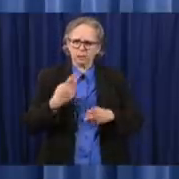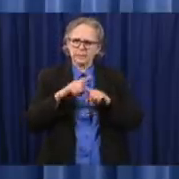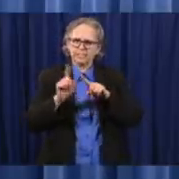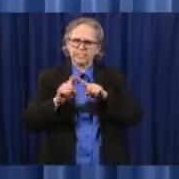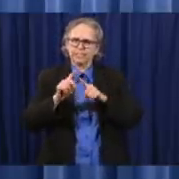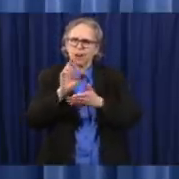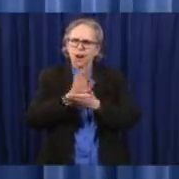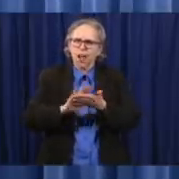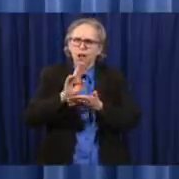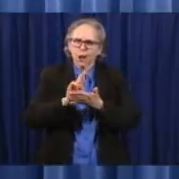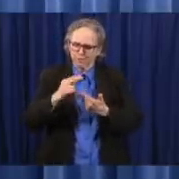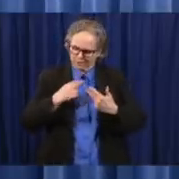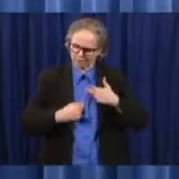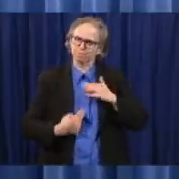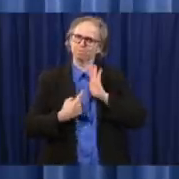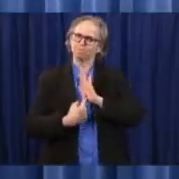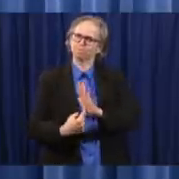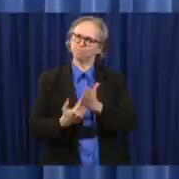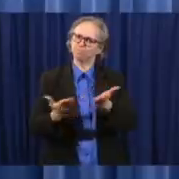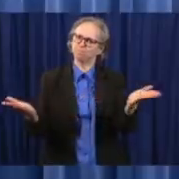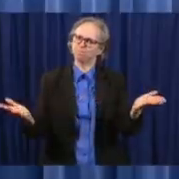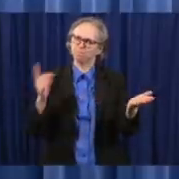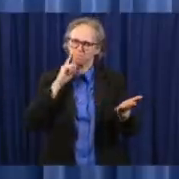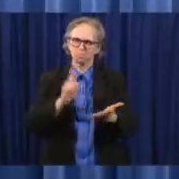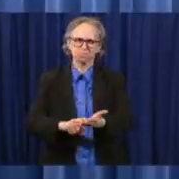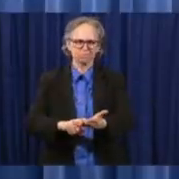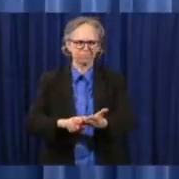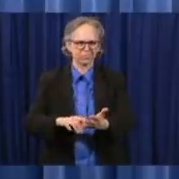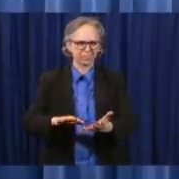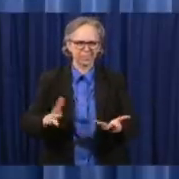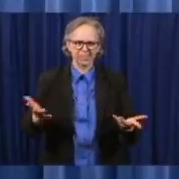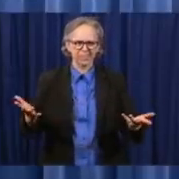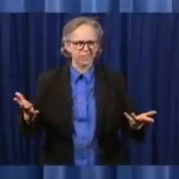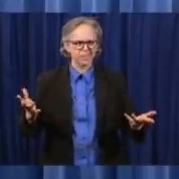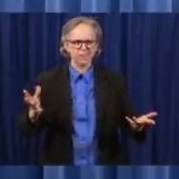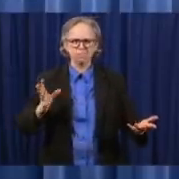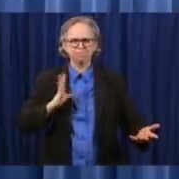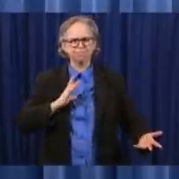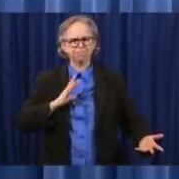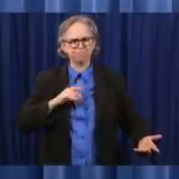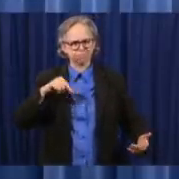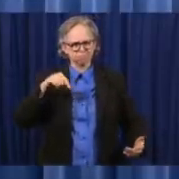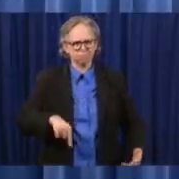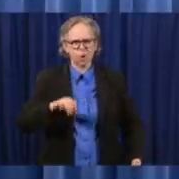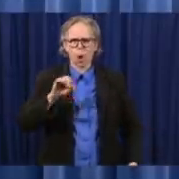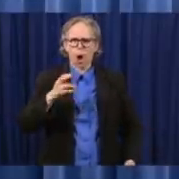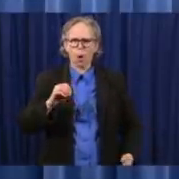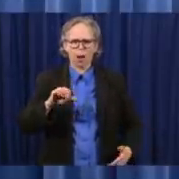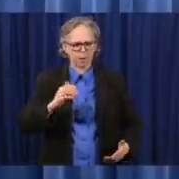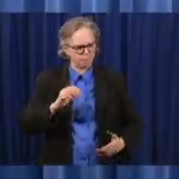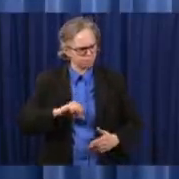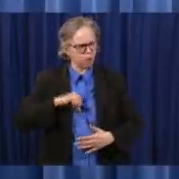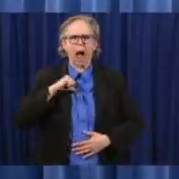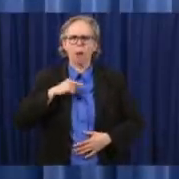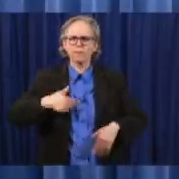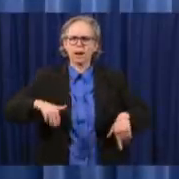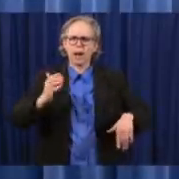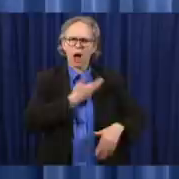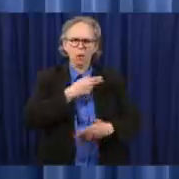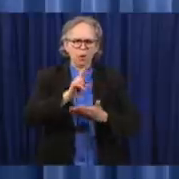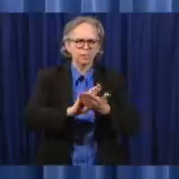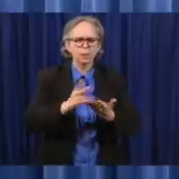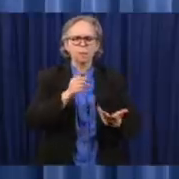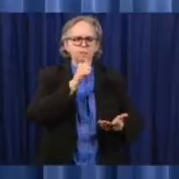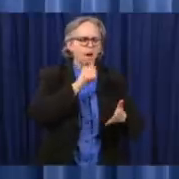day. One of the great assets that we have in Ohio is our universities, our colleges, both private and